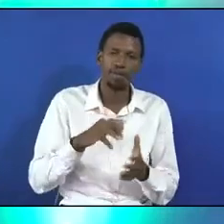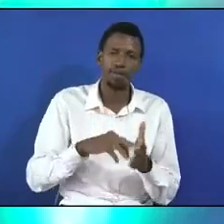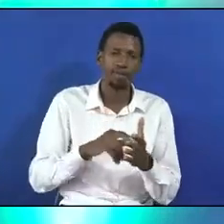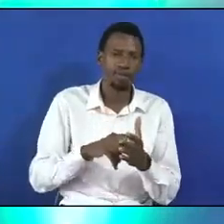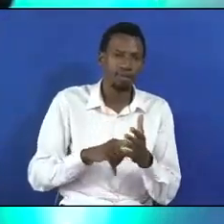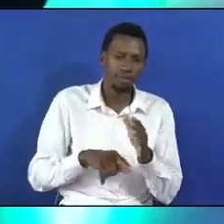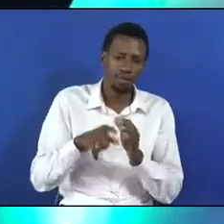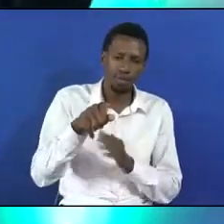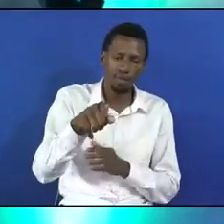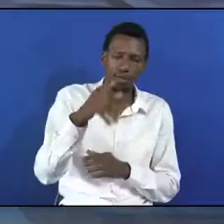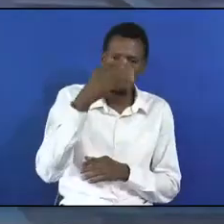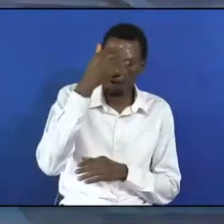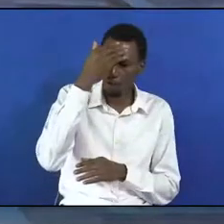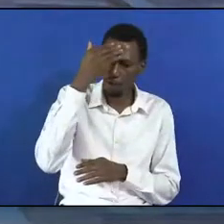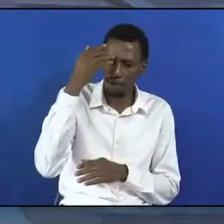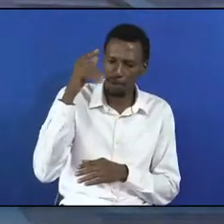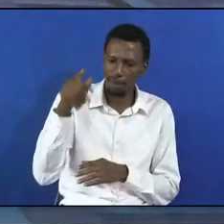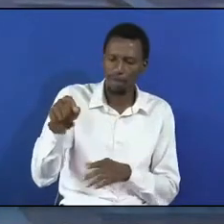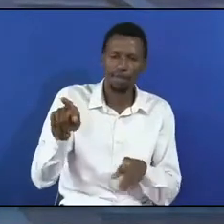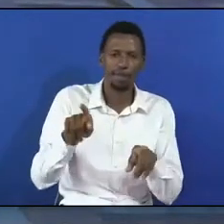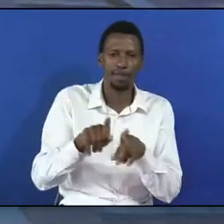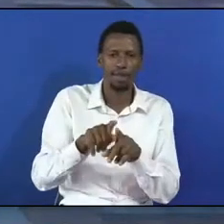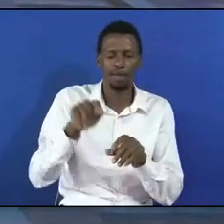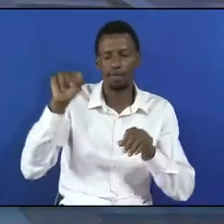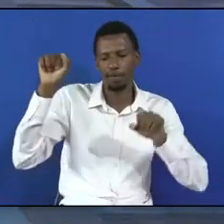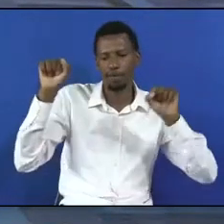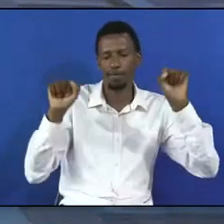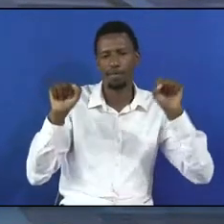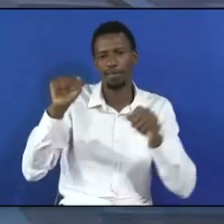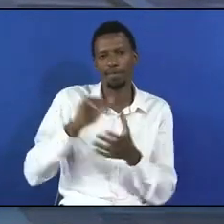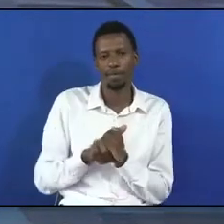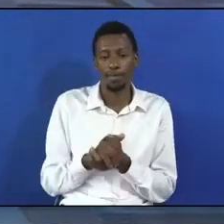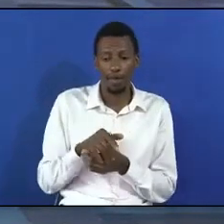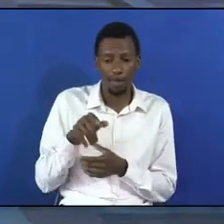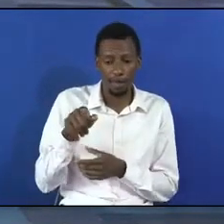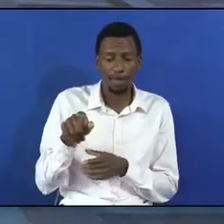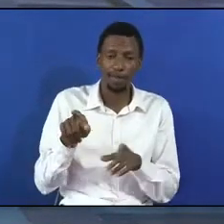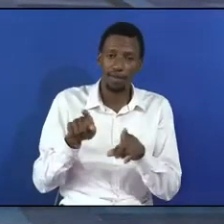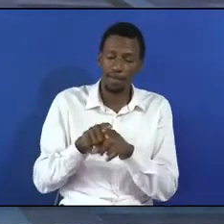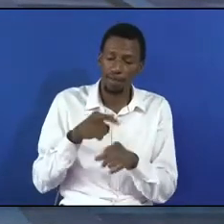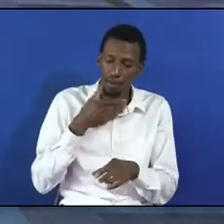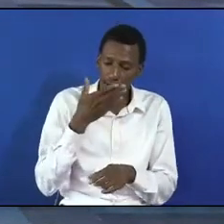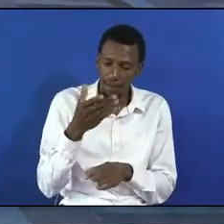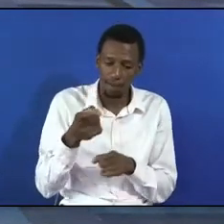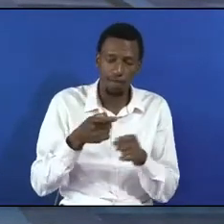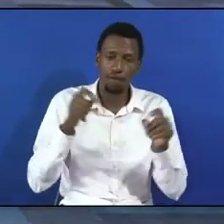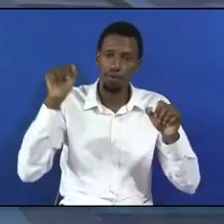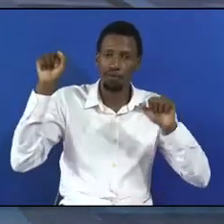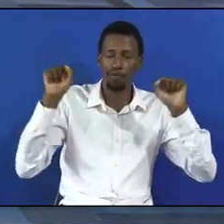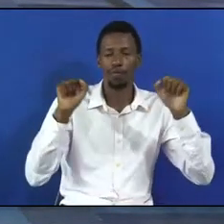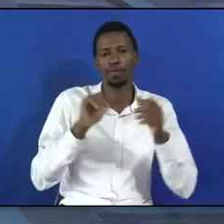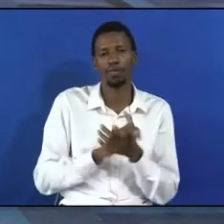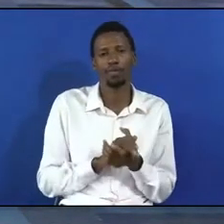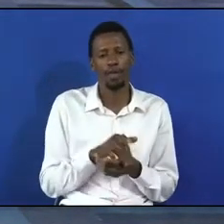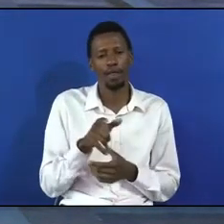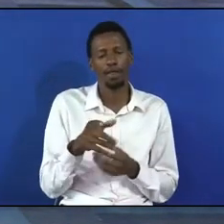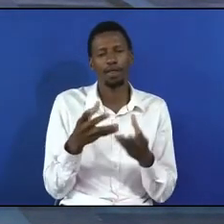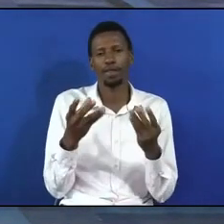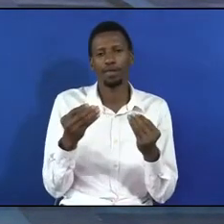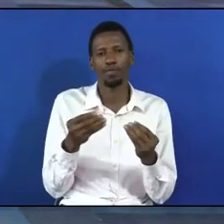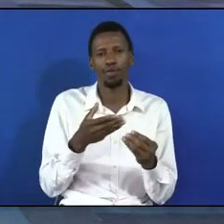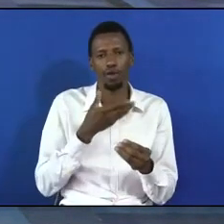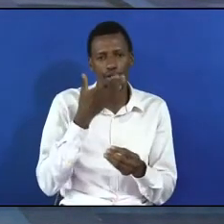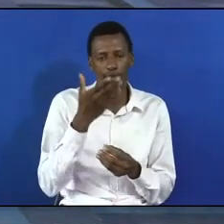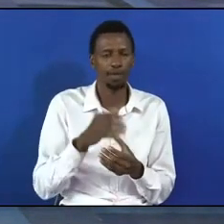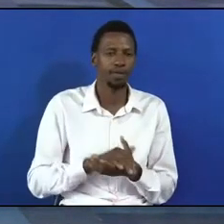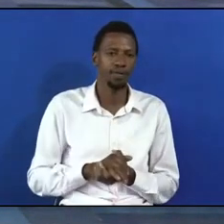that it came from Cain. The answer of I don't know. Because that is the simplest answer to give.